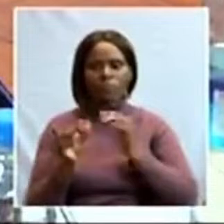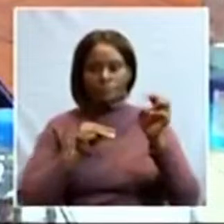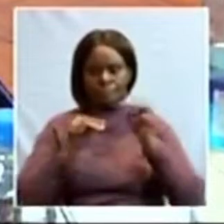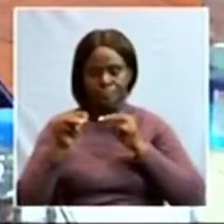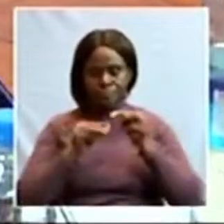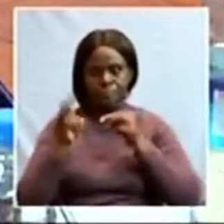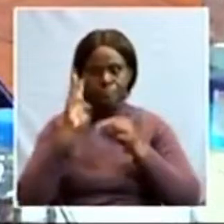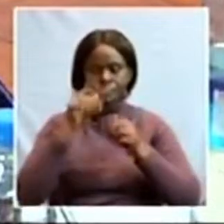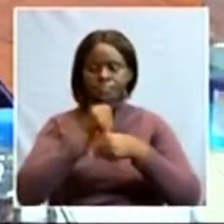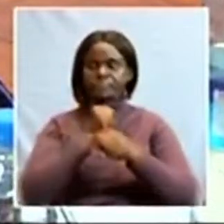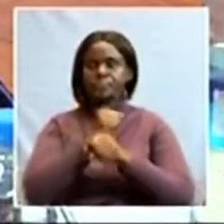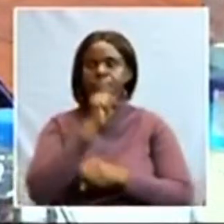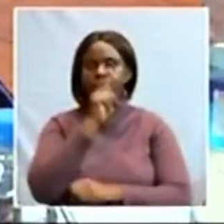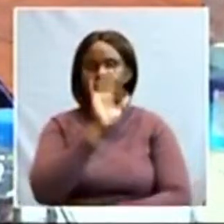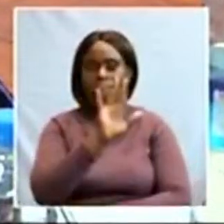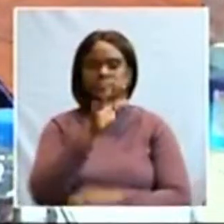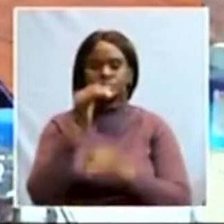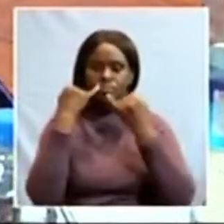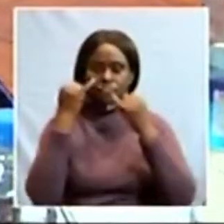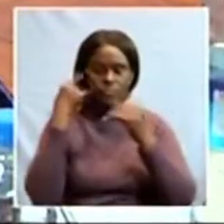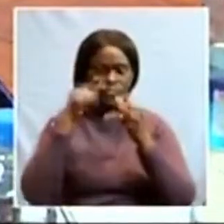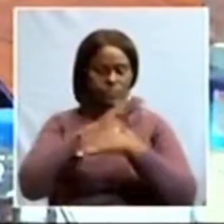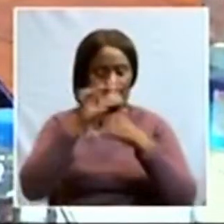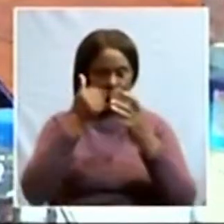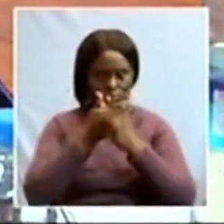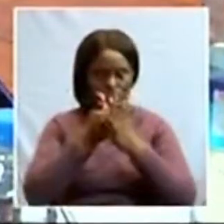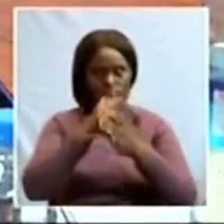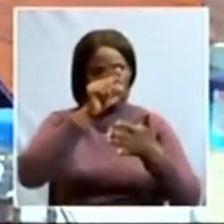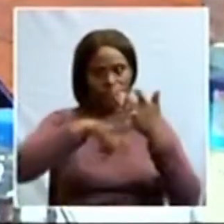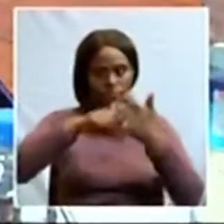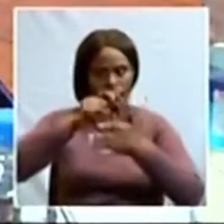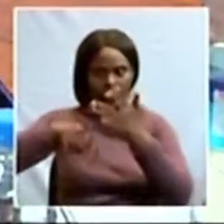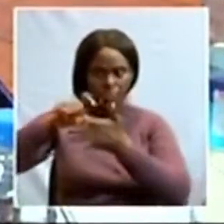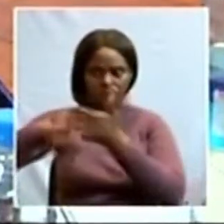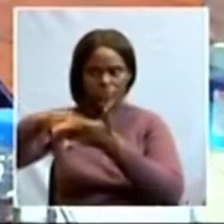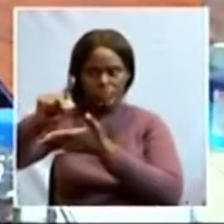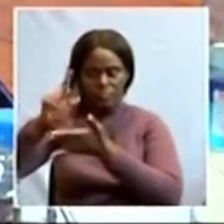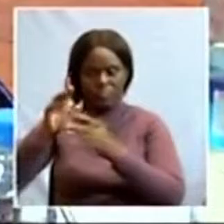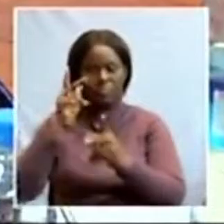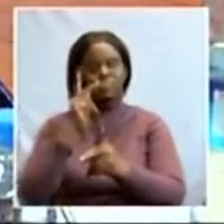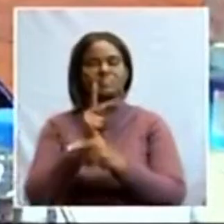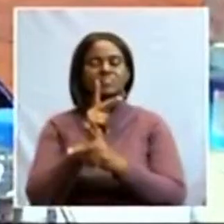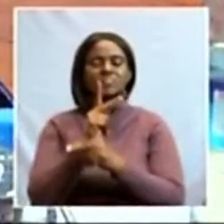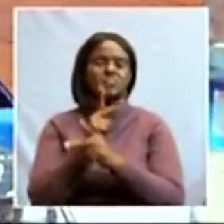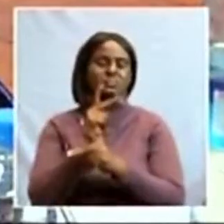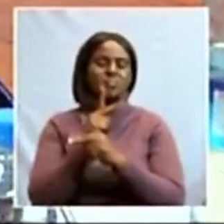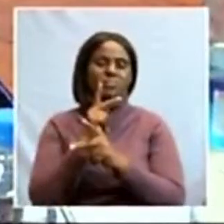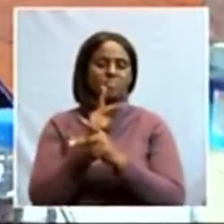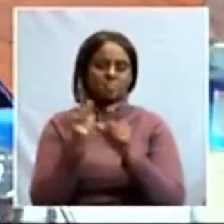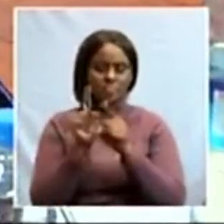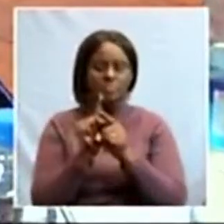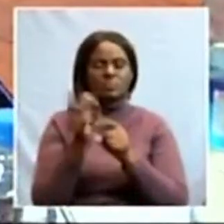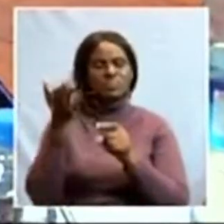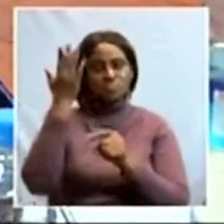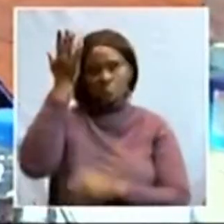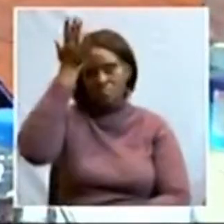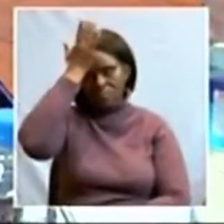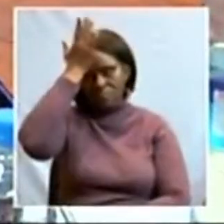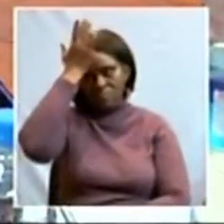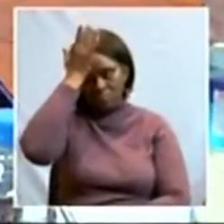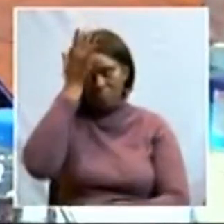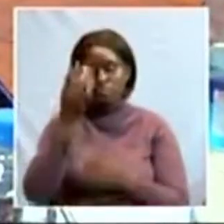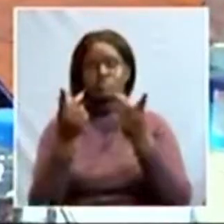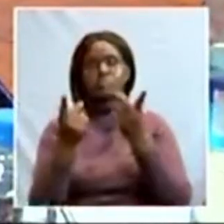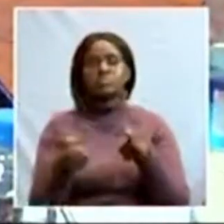Management shall ensure the database for all taxpayers is maintained and updated